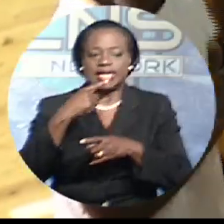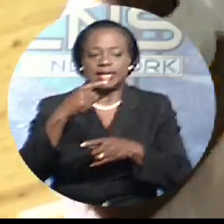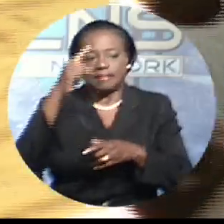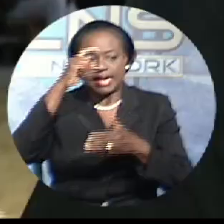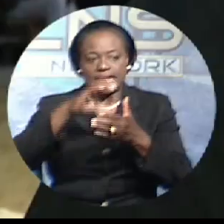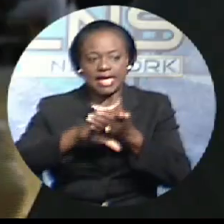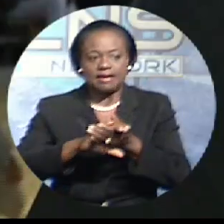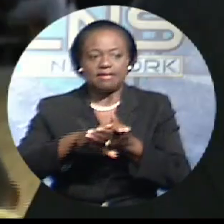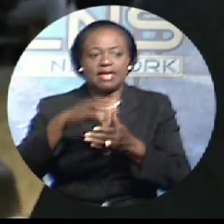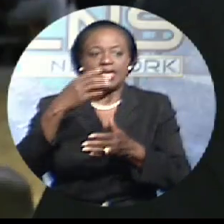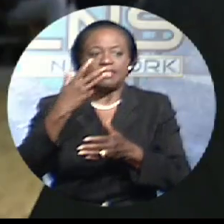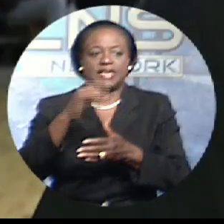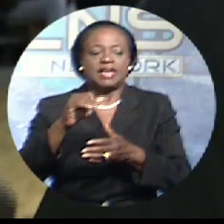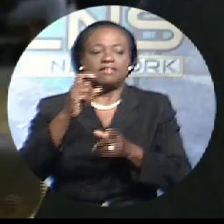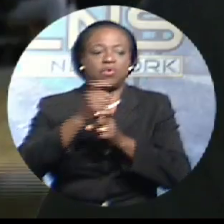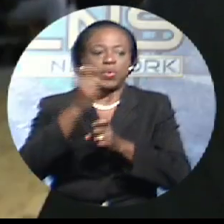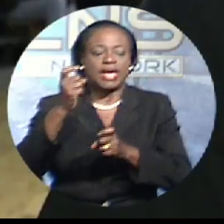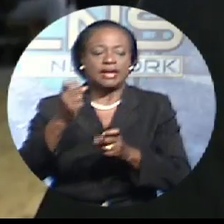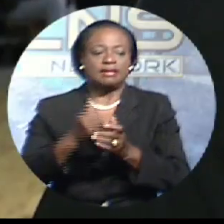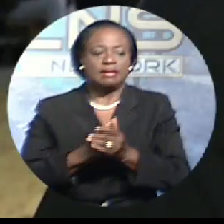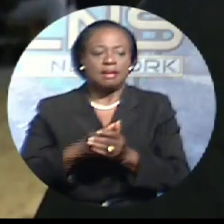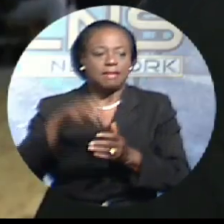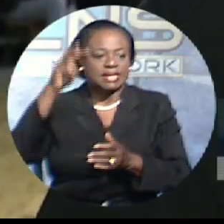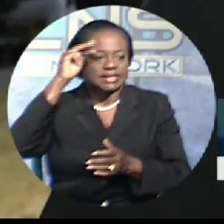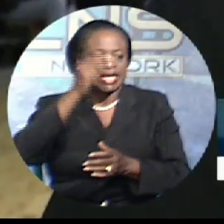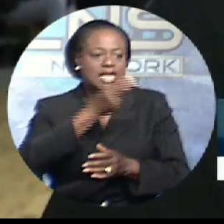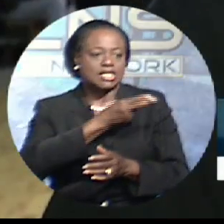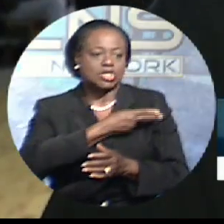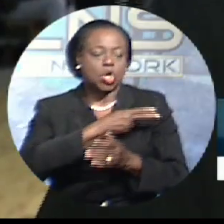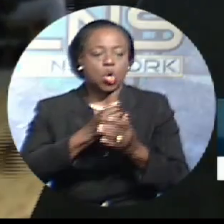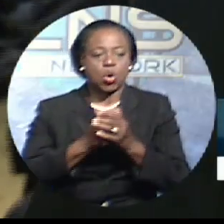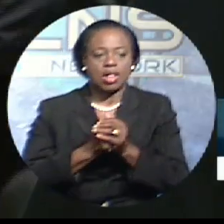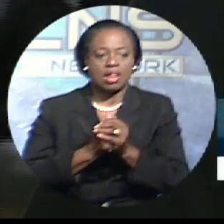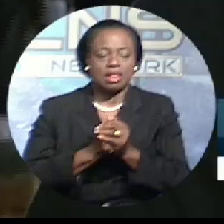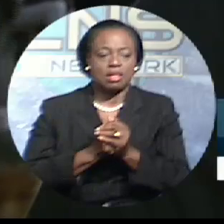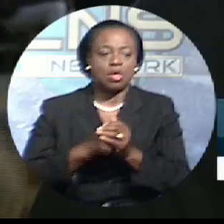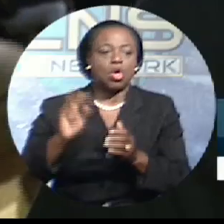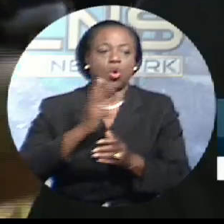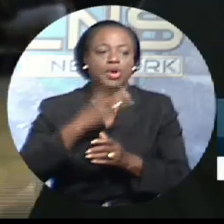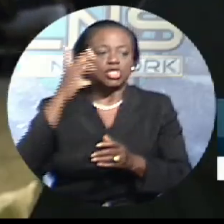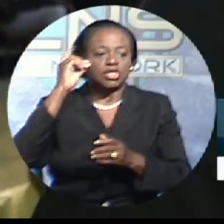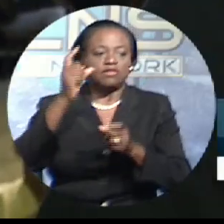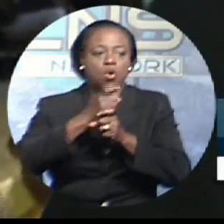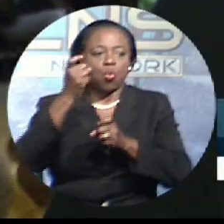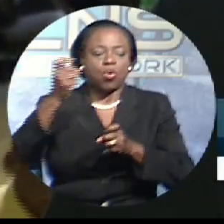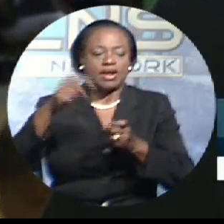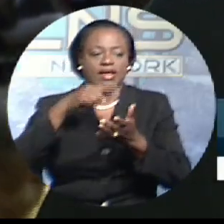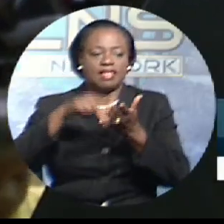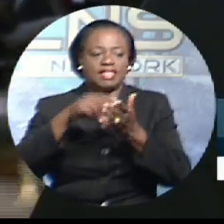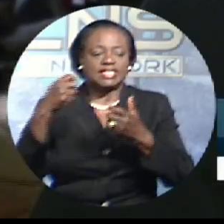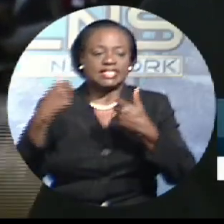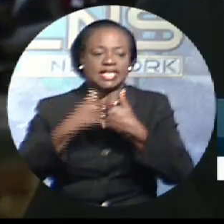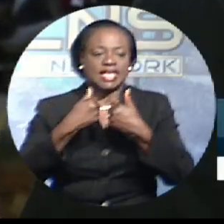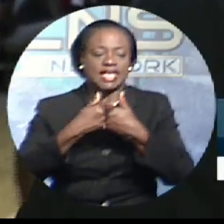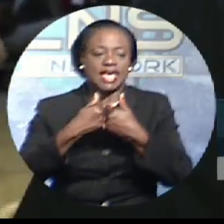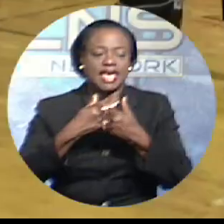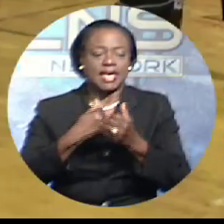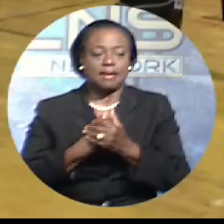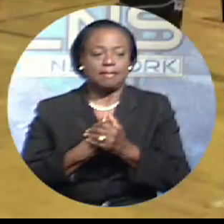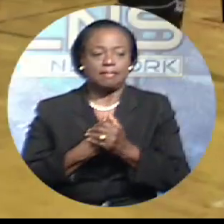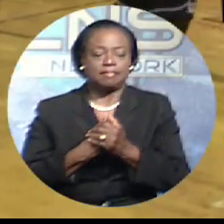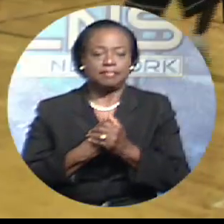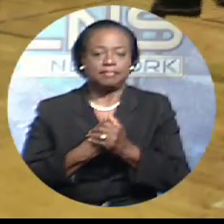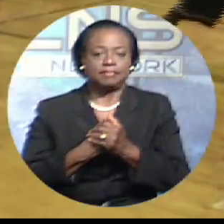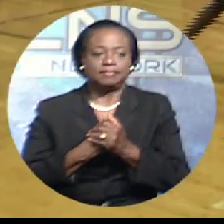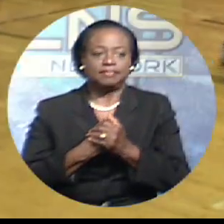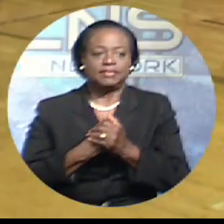free throws. If we played in the first half the same intensity we played in the second half, we should have won this game. Like I said, you point on turnover,